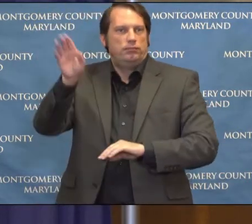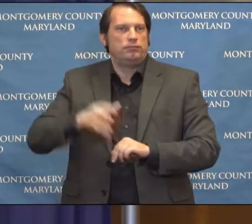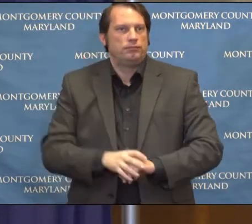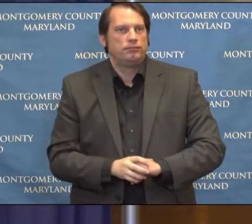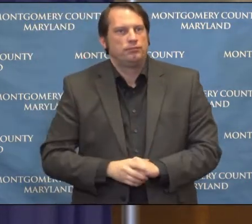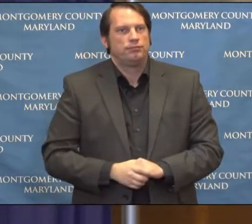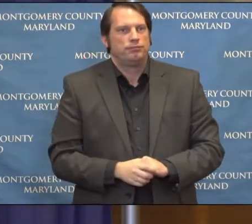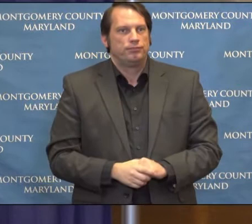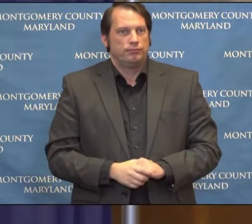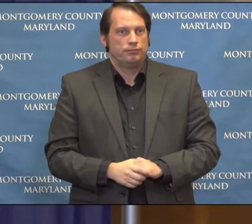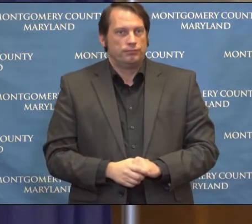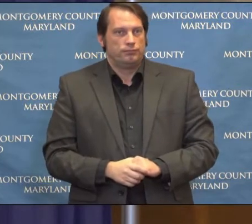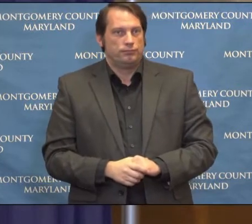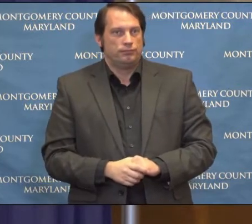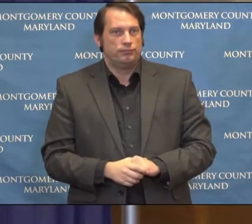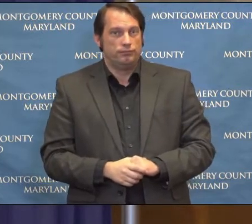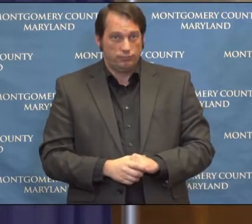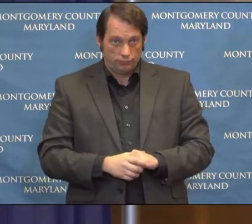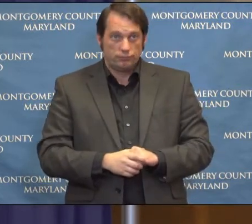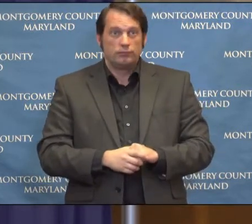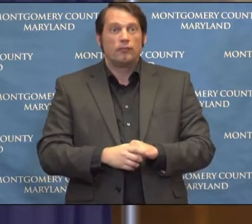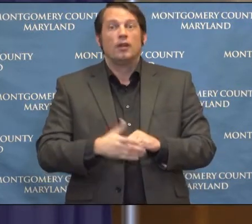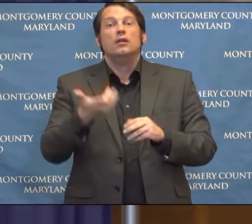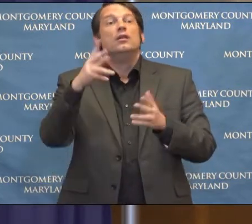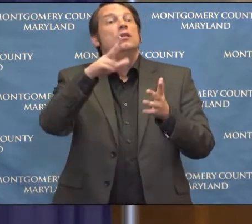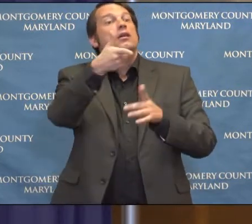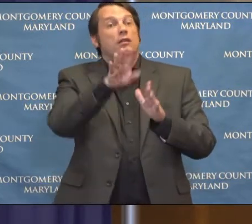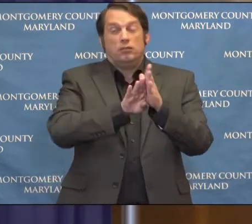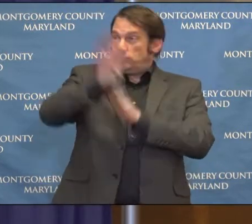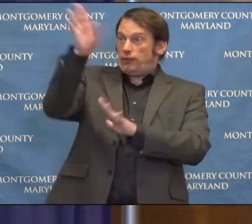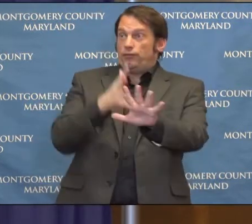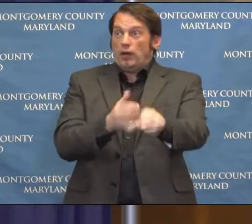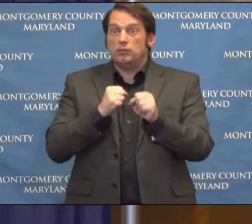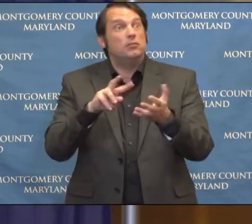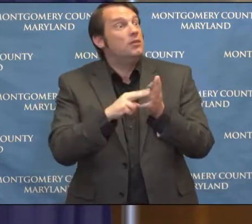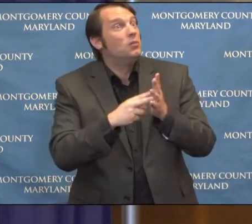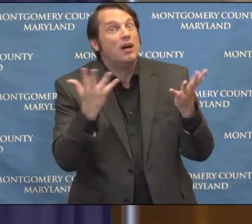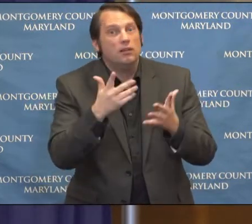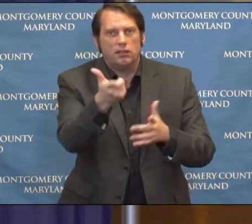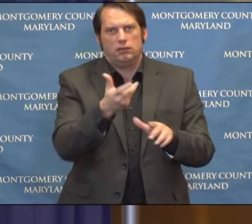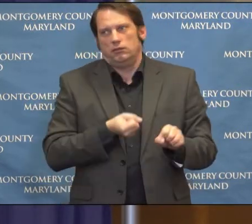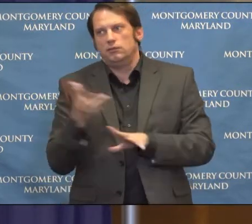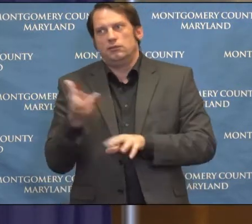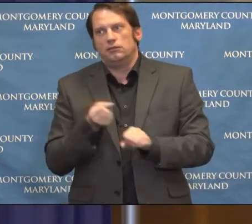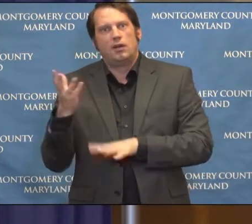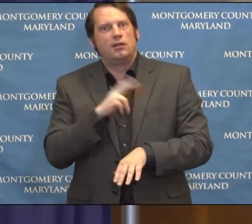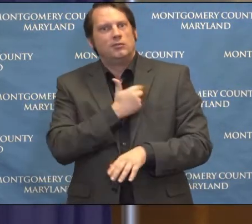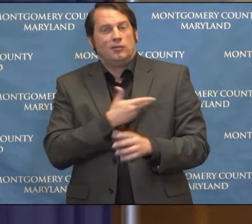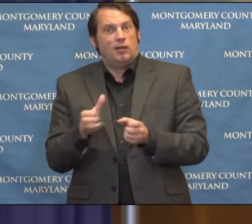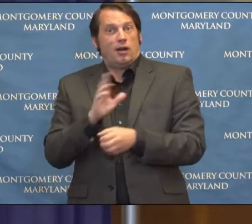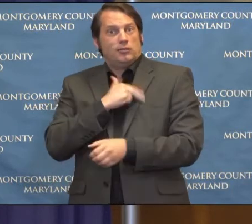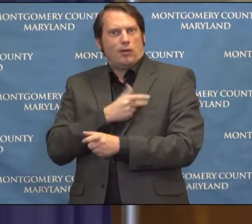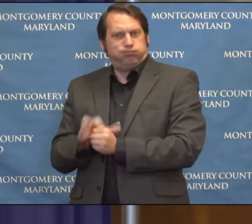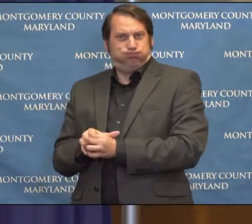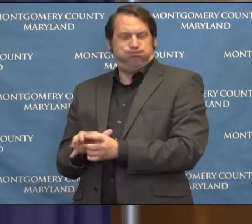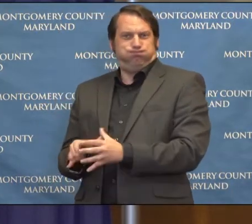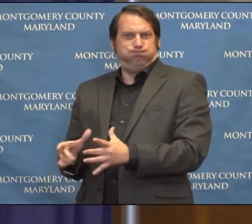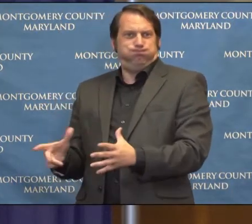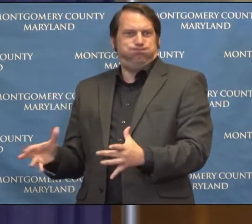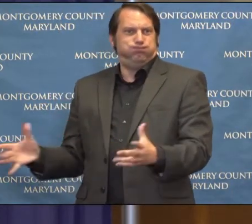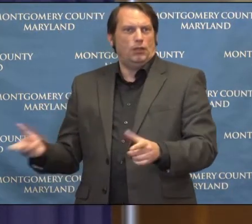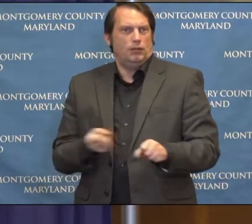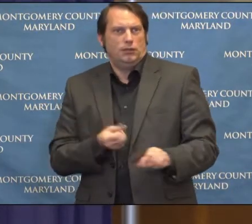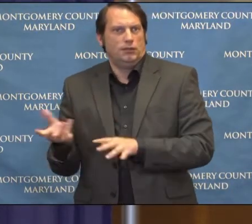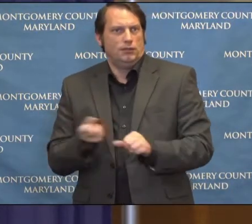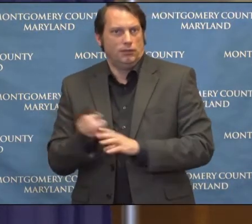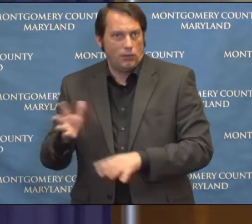of people requiring hospitalization. So if you can imagine, going back to one of the first things I mentioned, we follow the